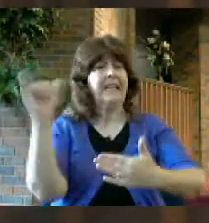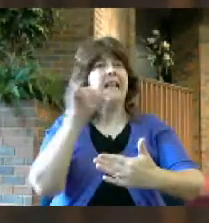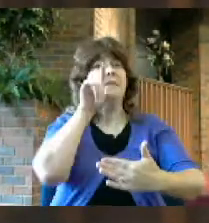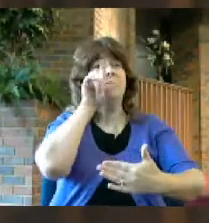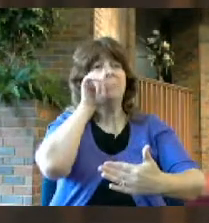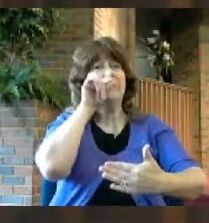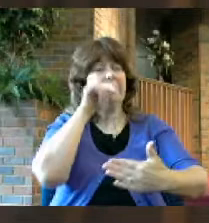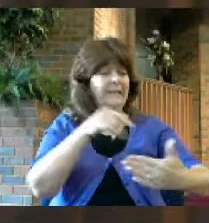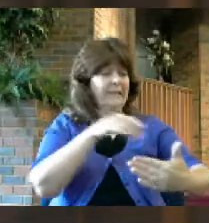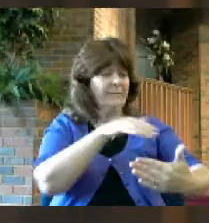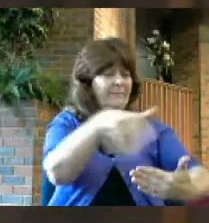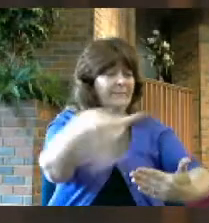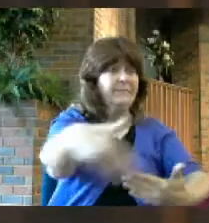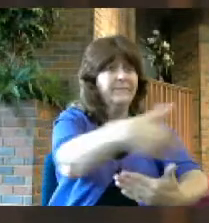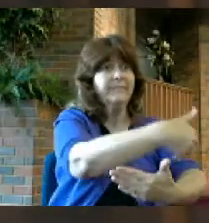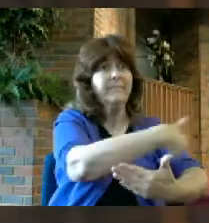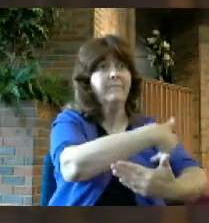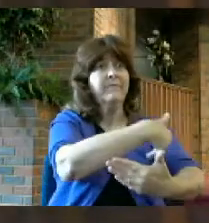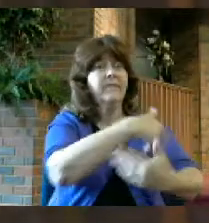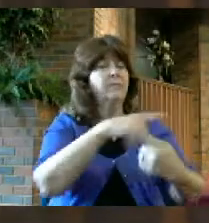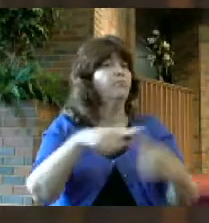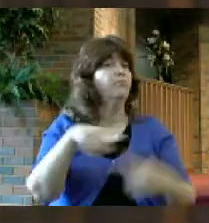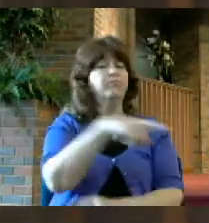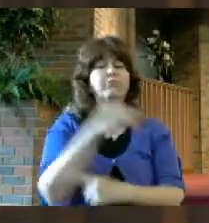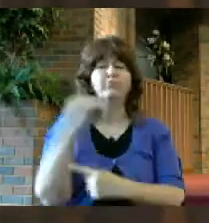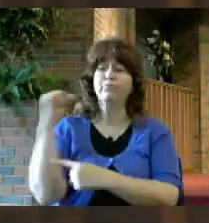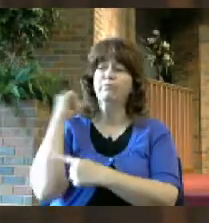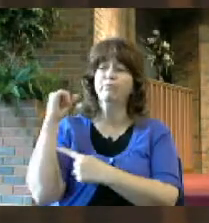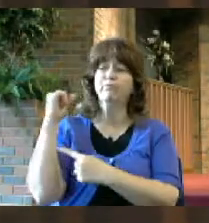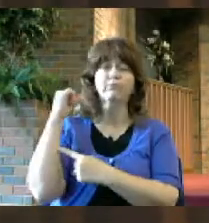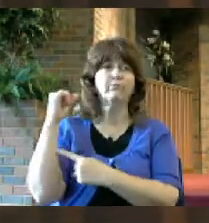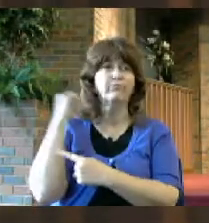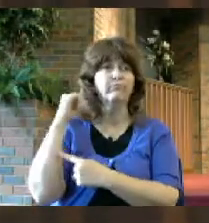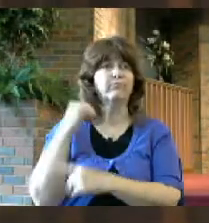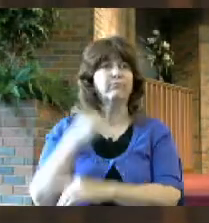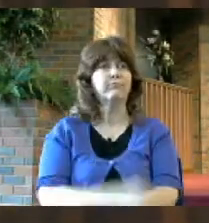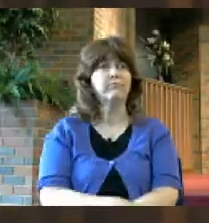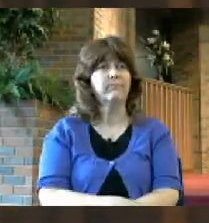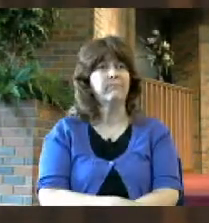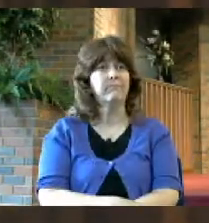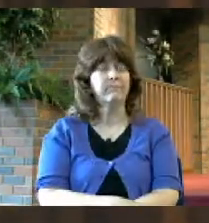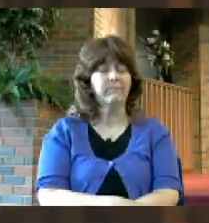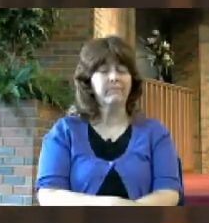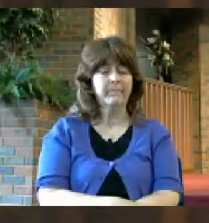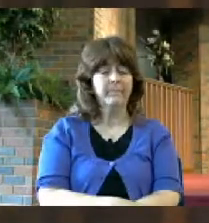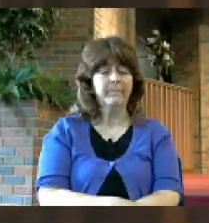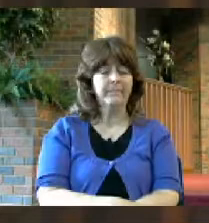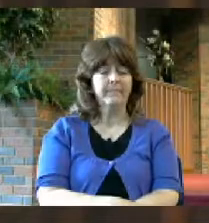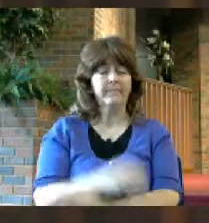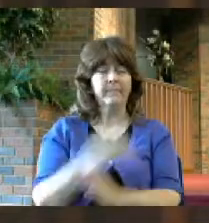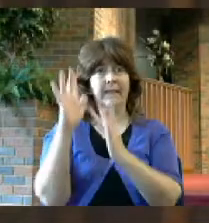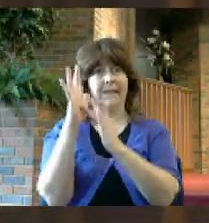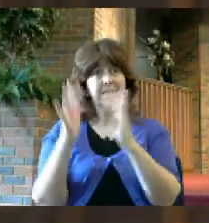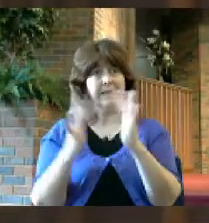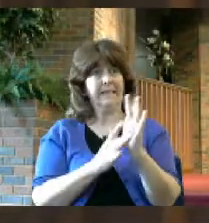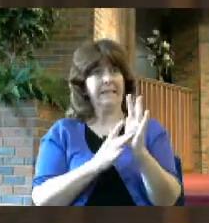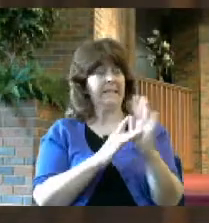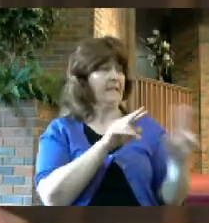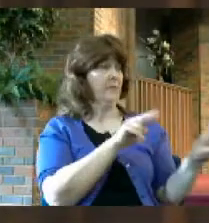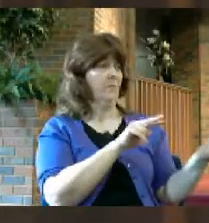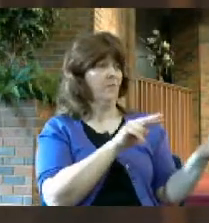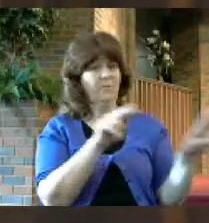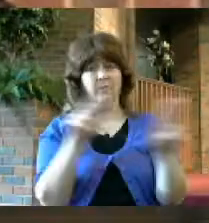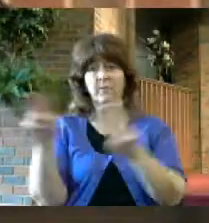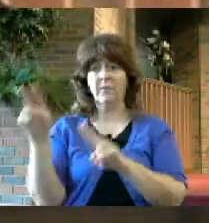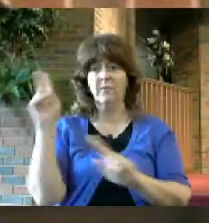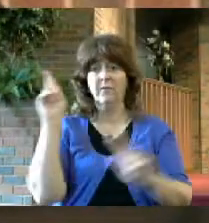When Jesus looked at these people, he saw them as a people who didn't want to receive the words